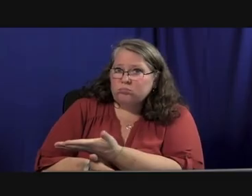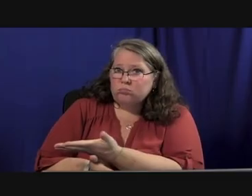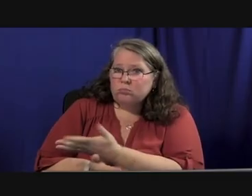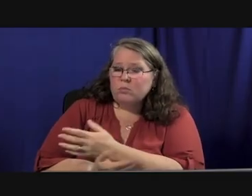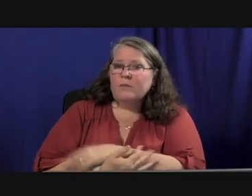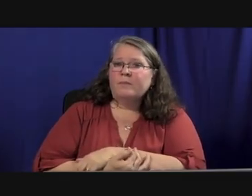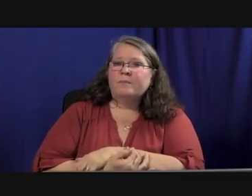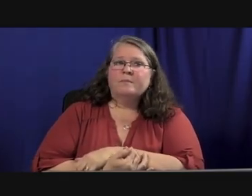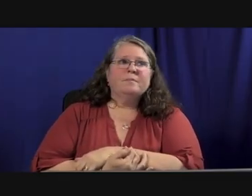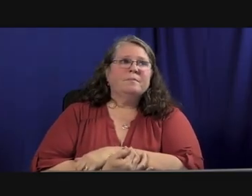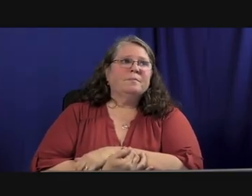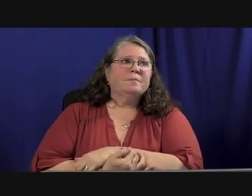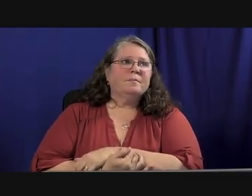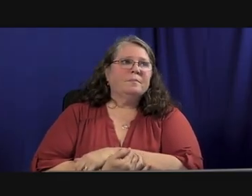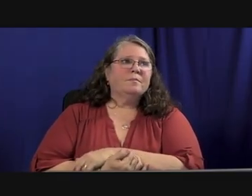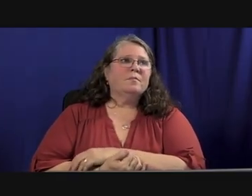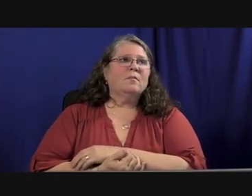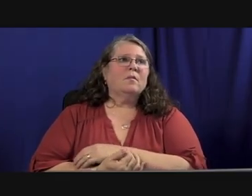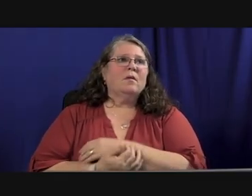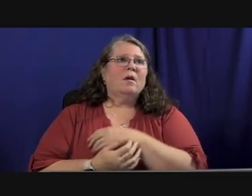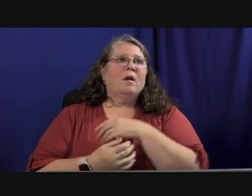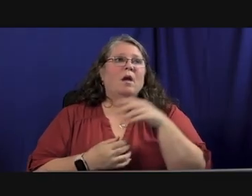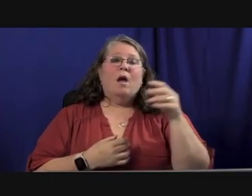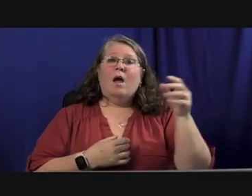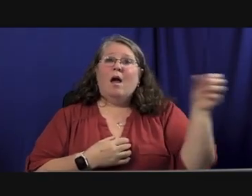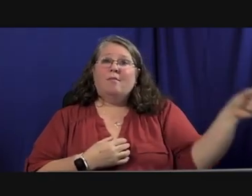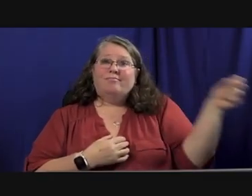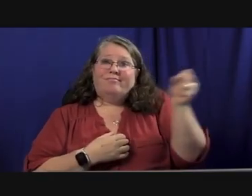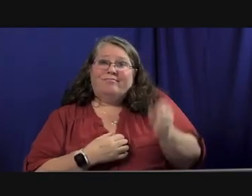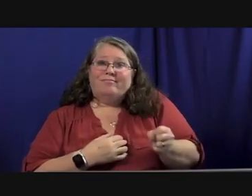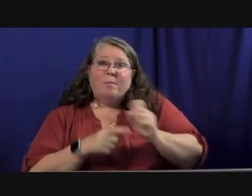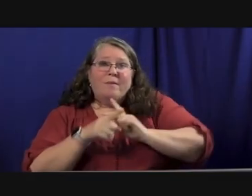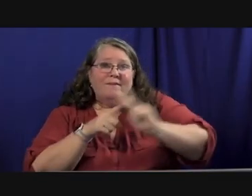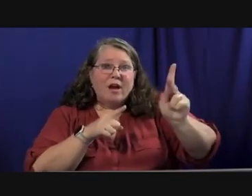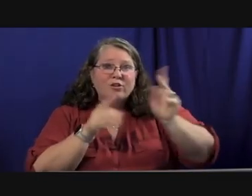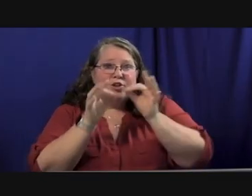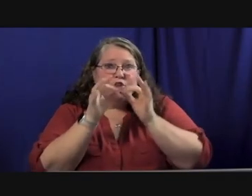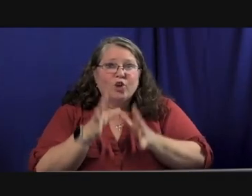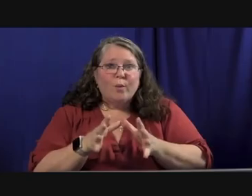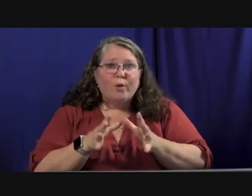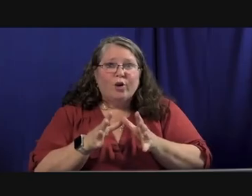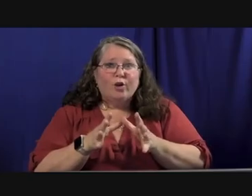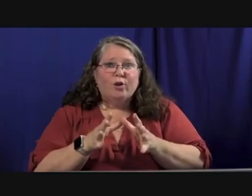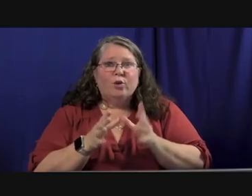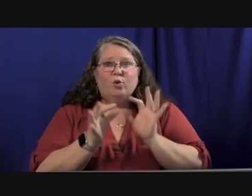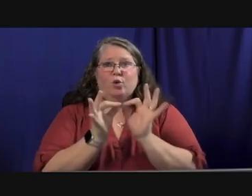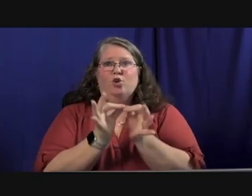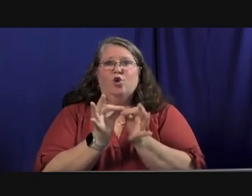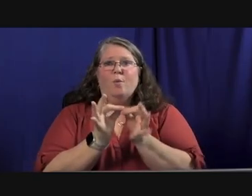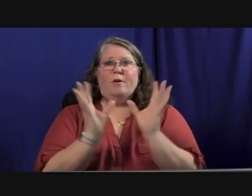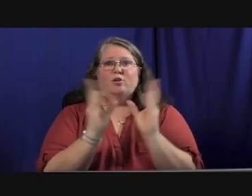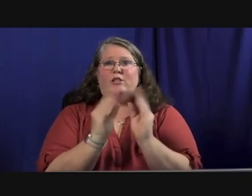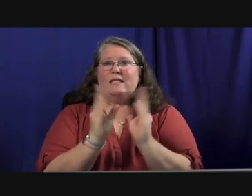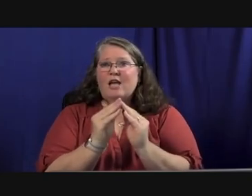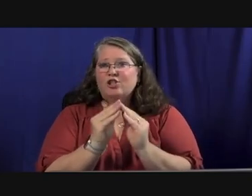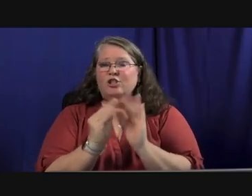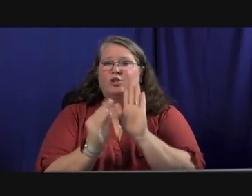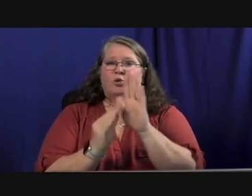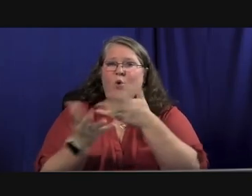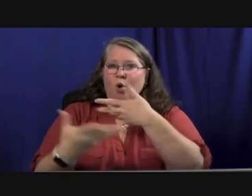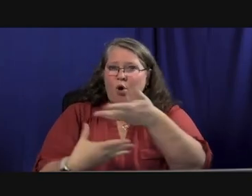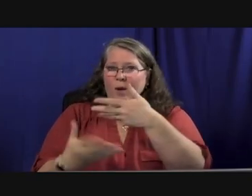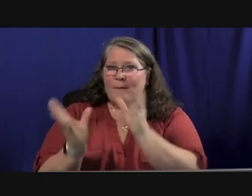individual, what is your preference when it comes to communicating with me? Making sure that you hire a